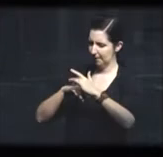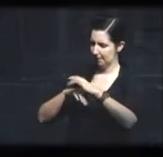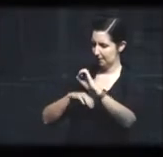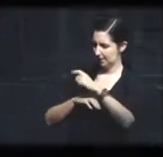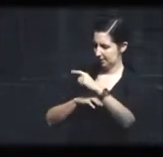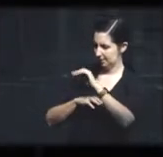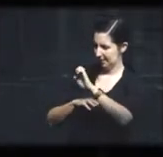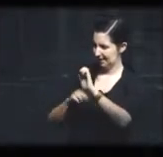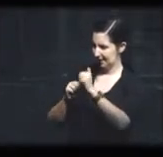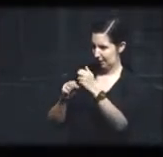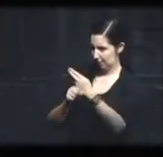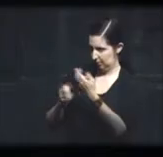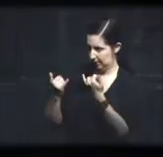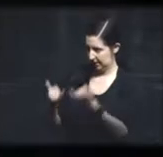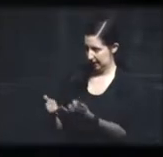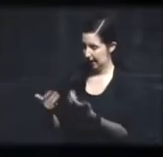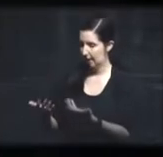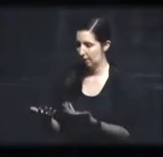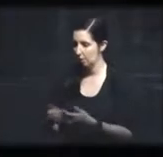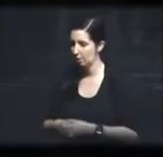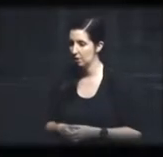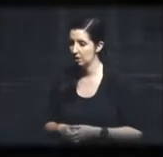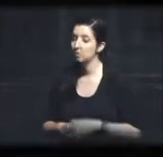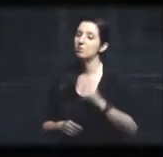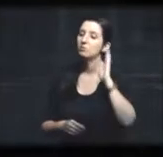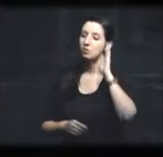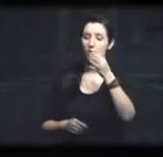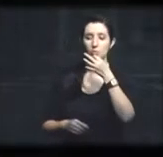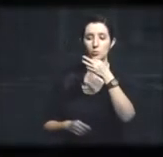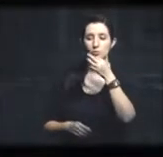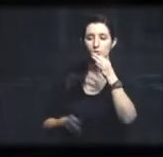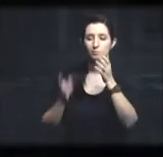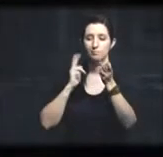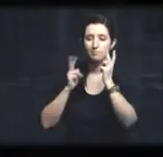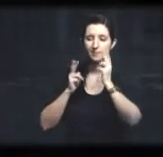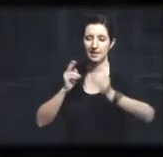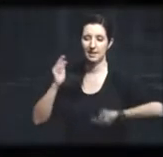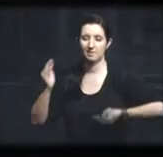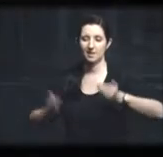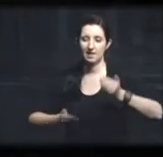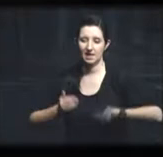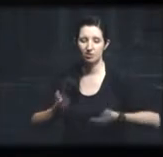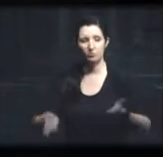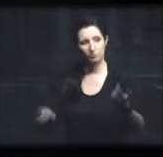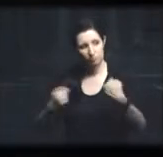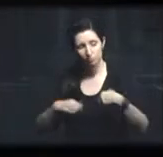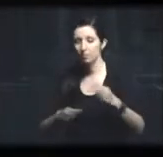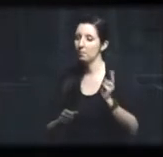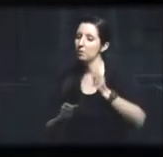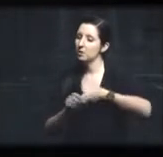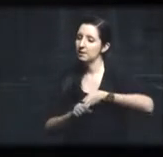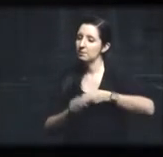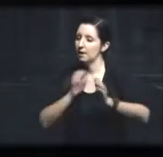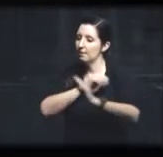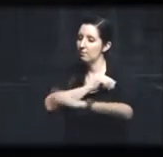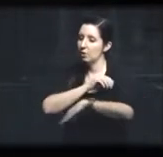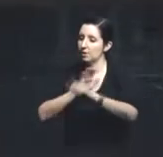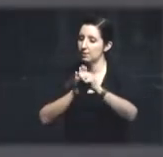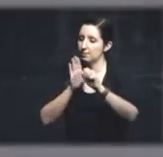So you'll see invitations to participate in this coming out throughout fall semester. We hope to be done by December.